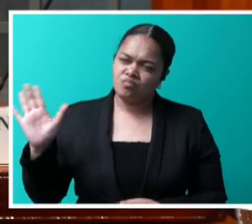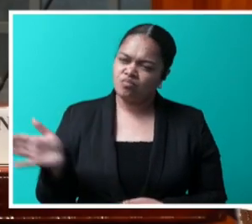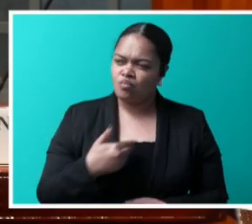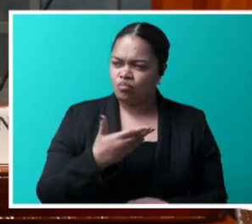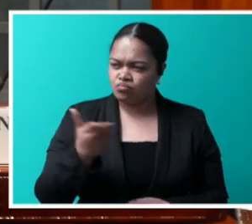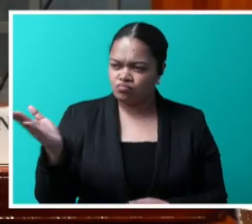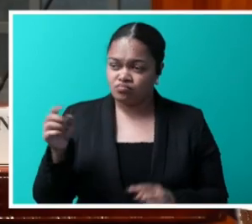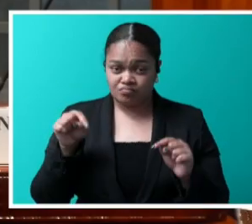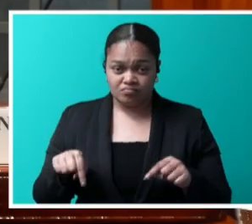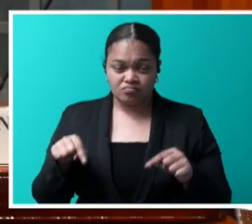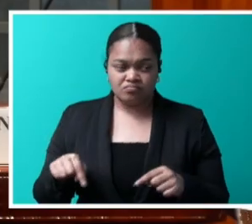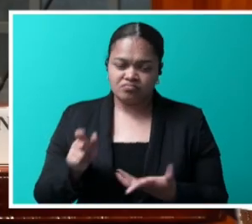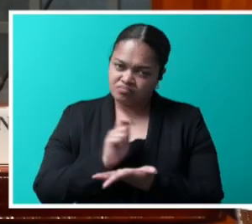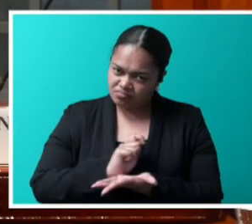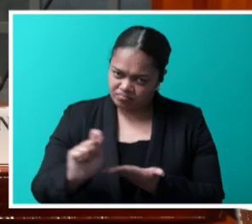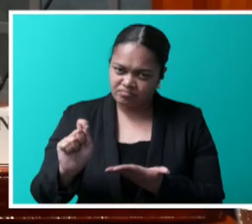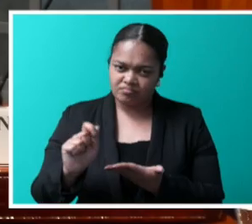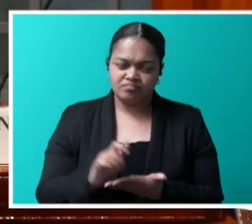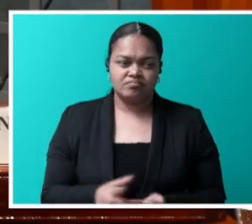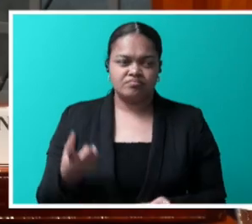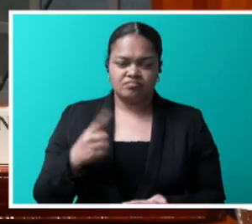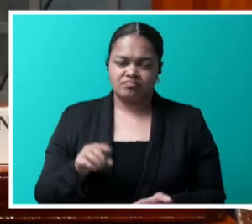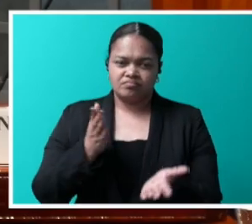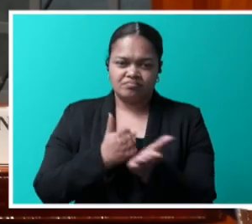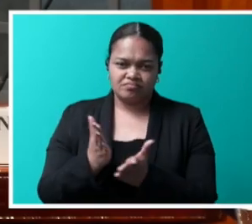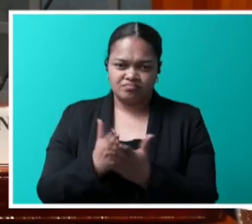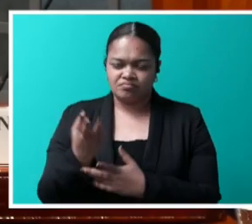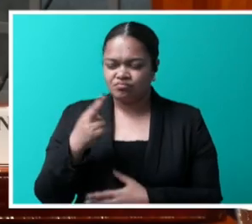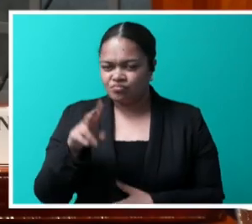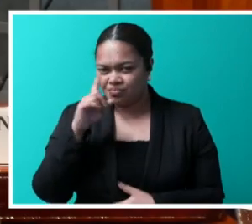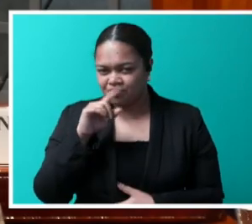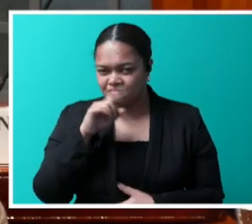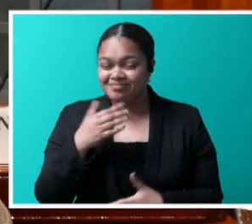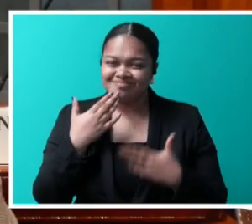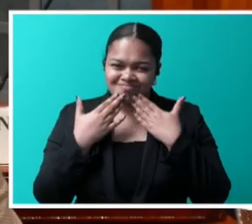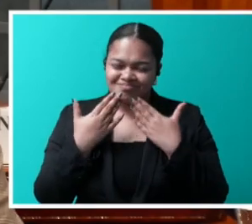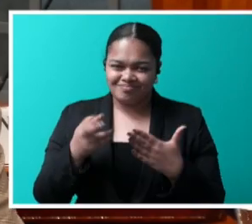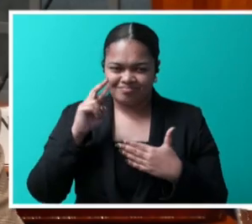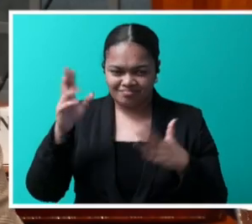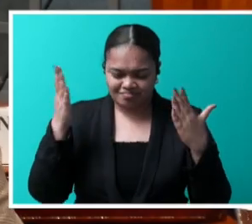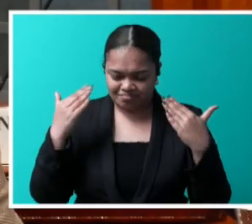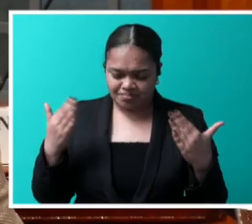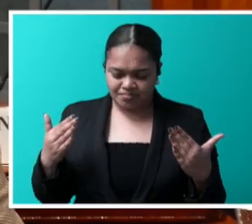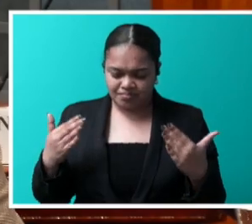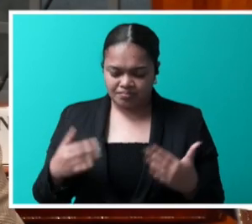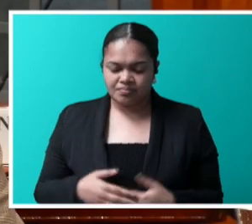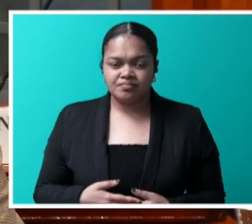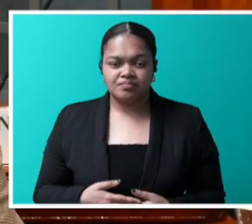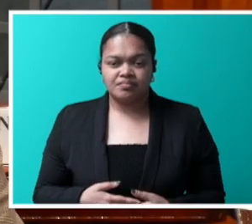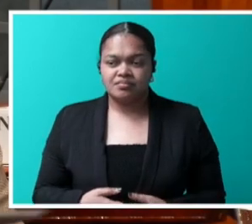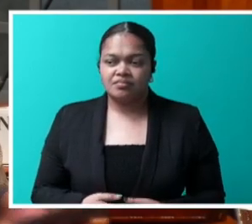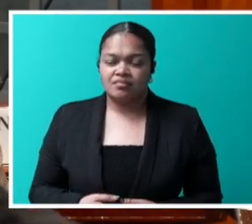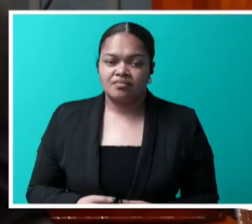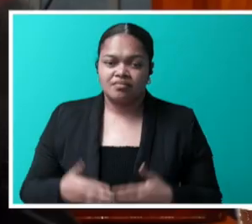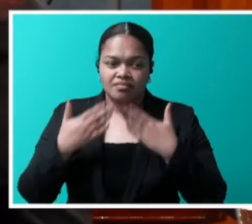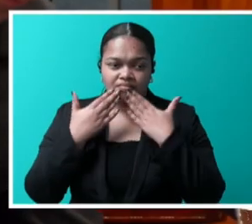House, transparent and service to our people. Thank you very much, Mr. Speaker. I thank the Minister